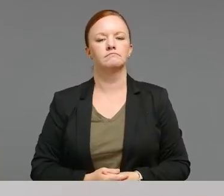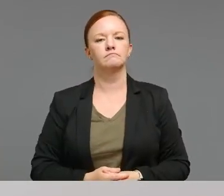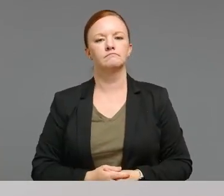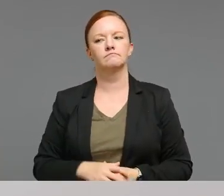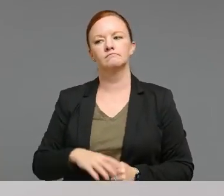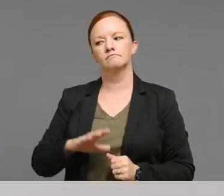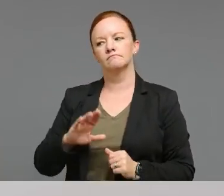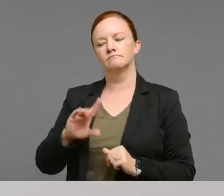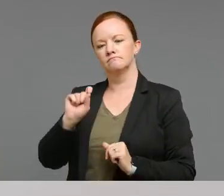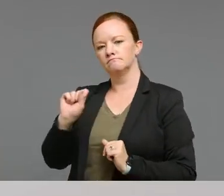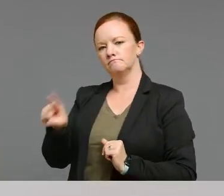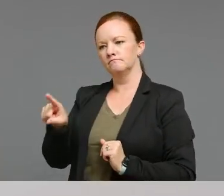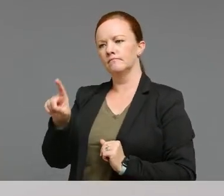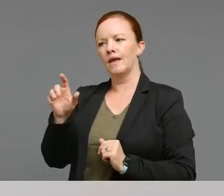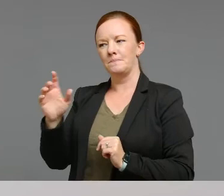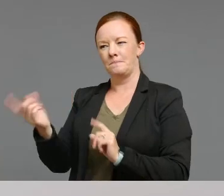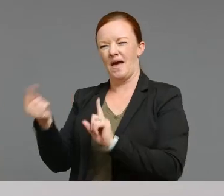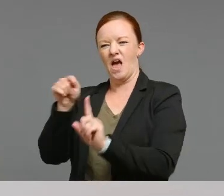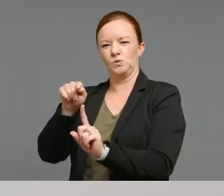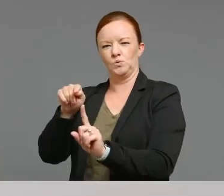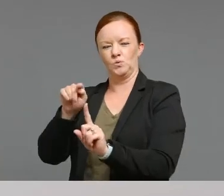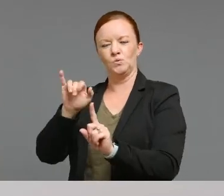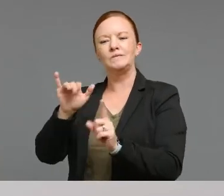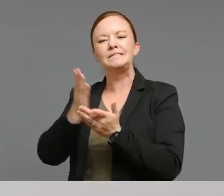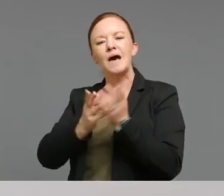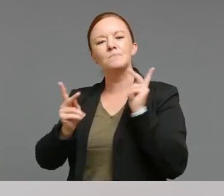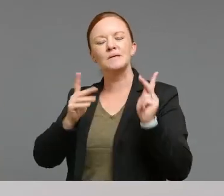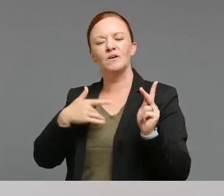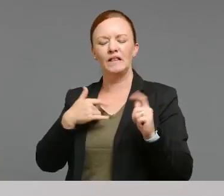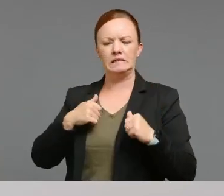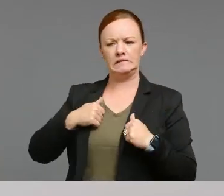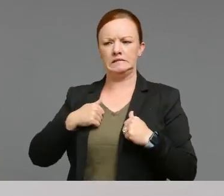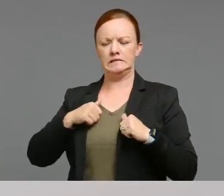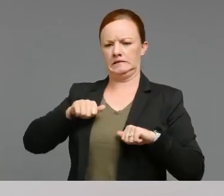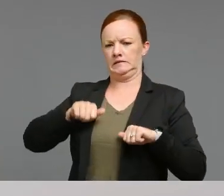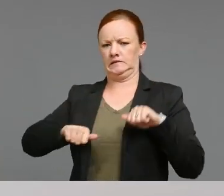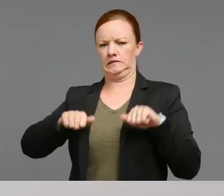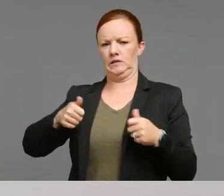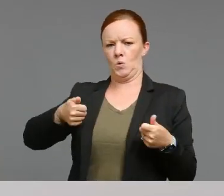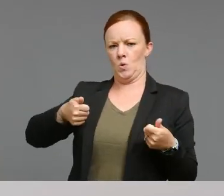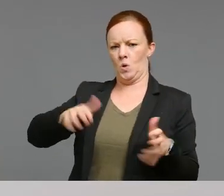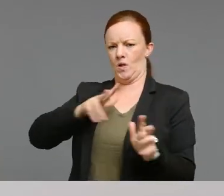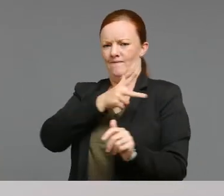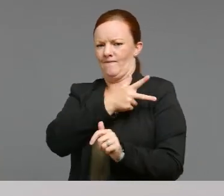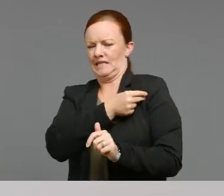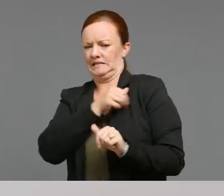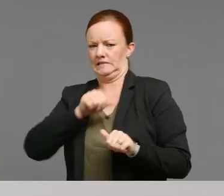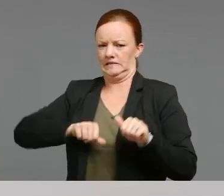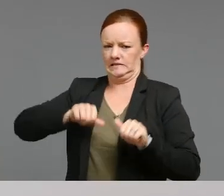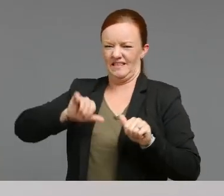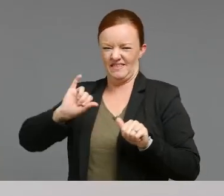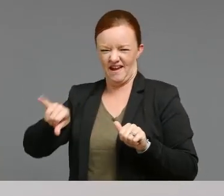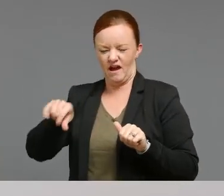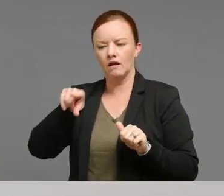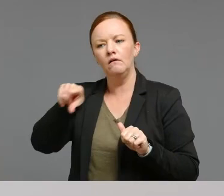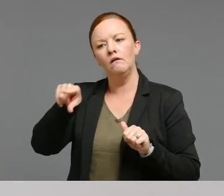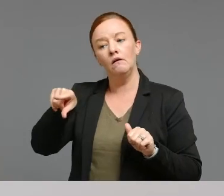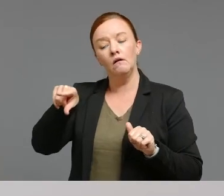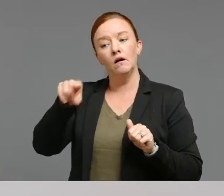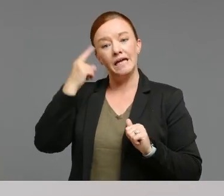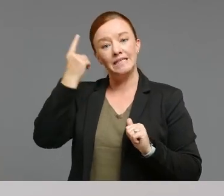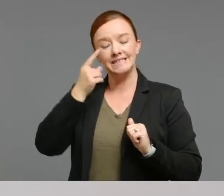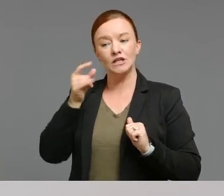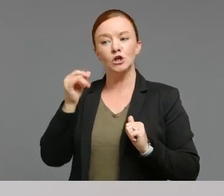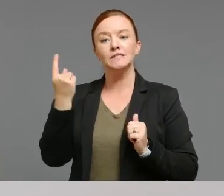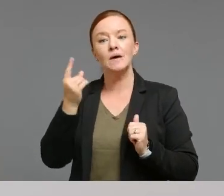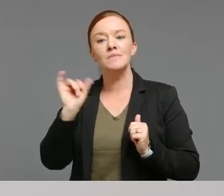And on the vaccine hesitancy issue, have you or the state considered doing anything like we've seen in some of the other states, like